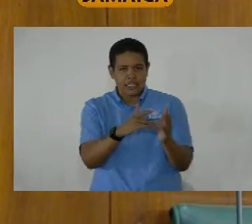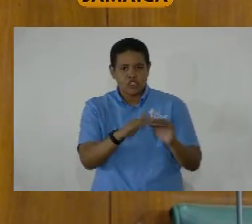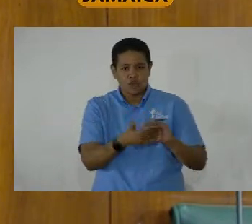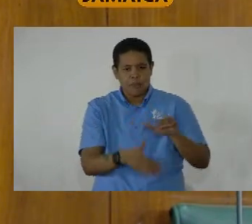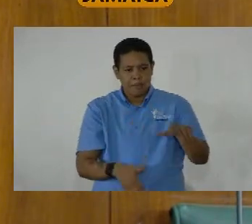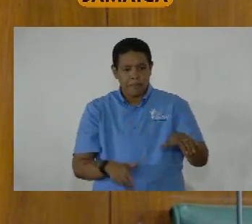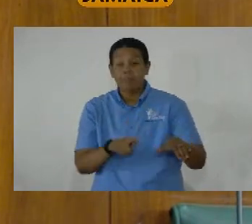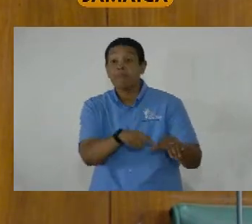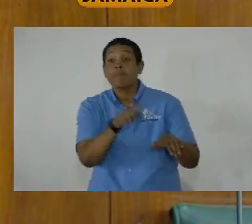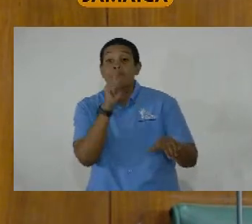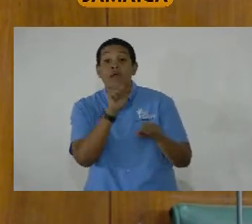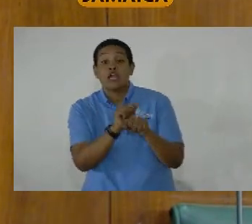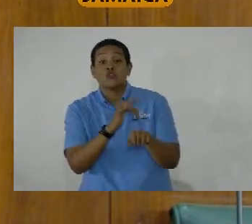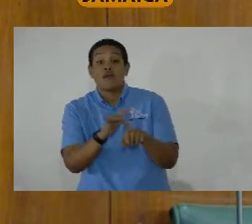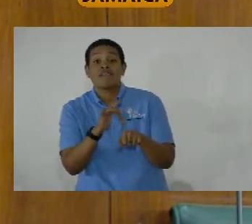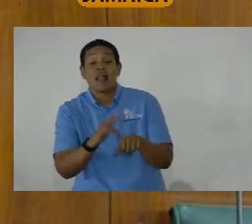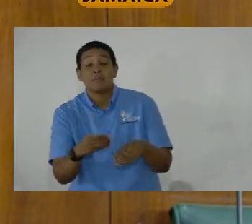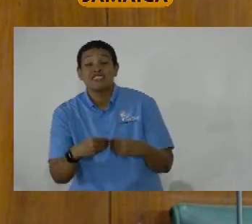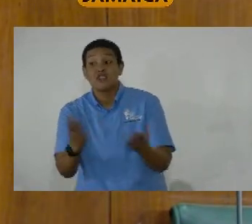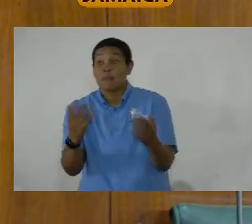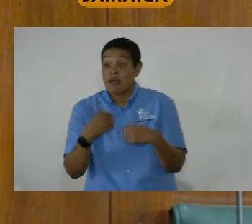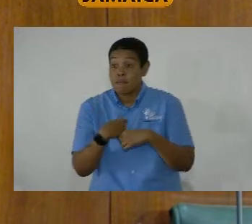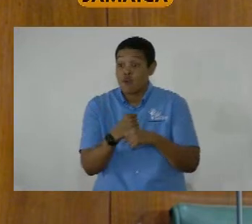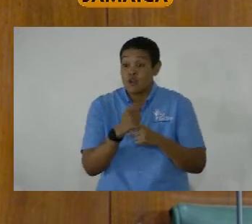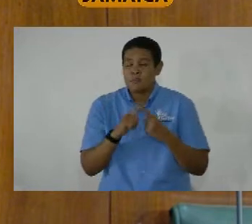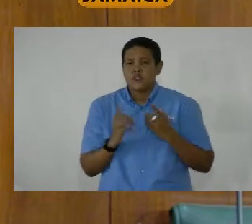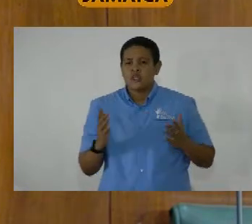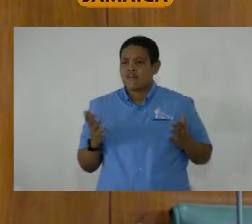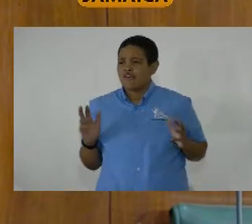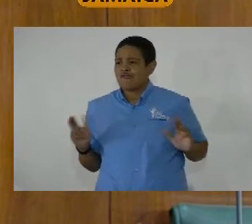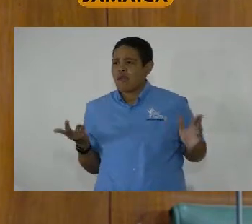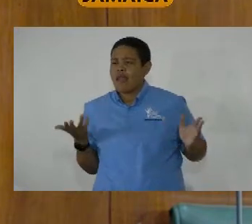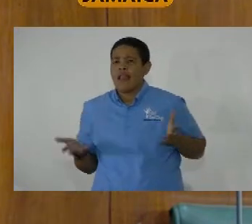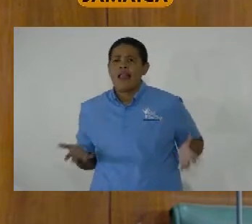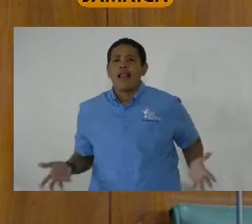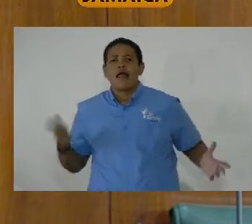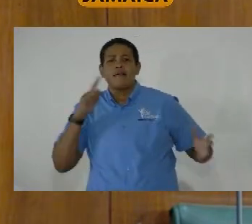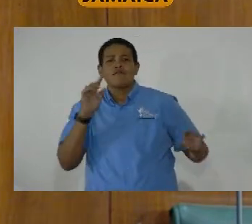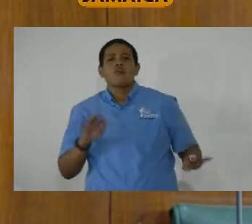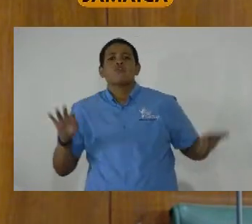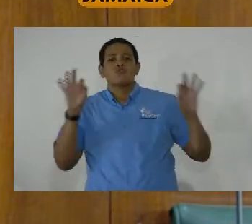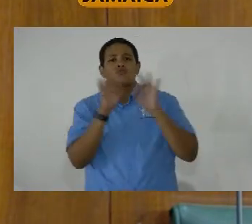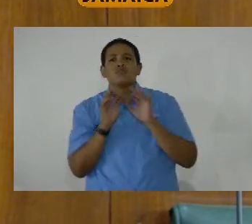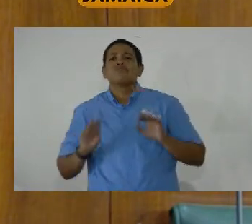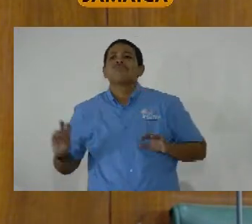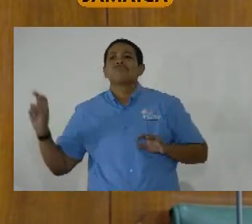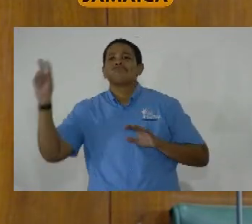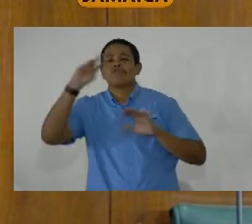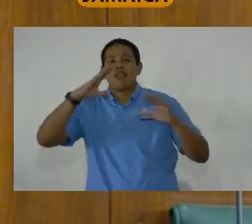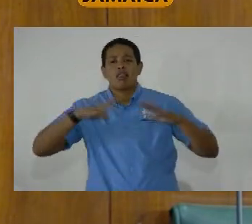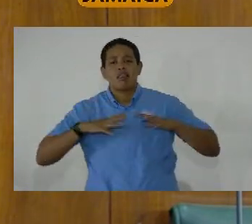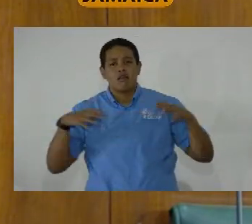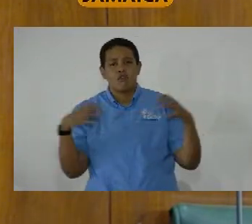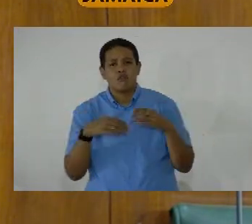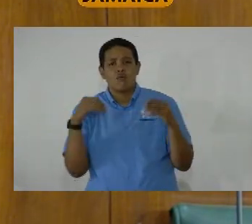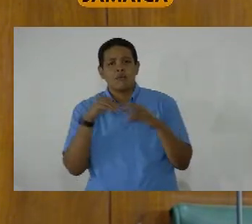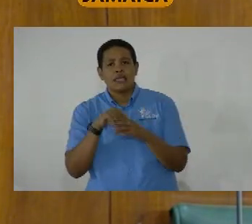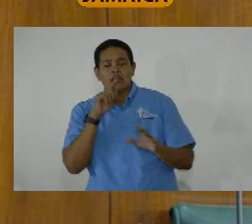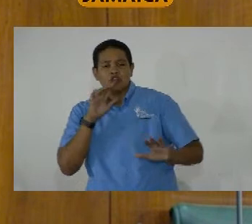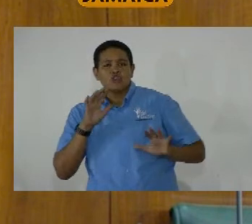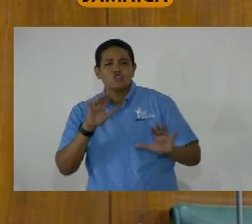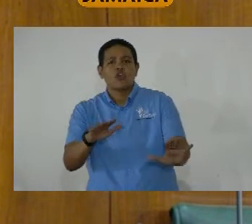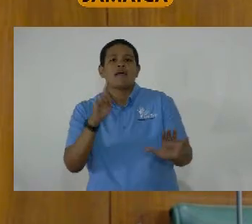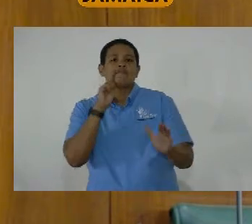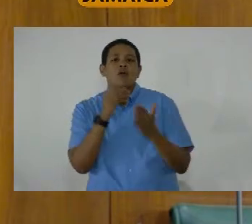the availability of supplies of goods and services for the critical tourism sector in the drive